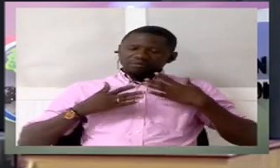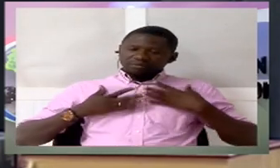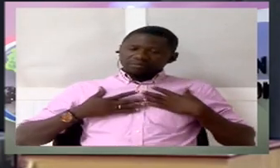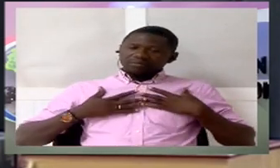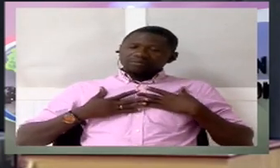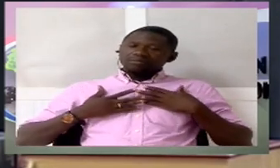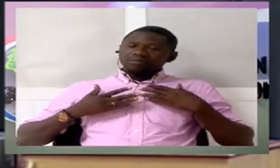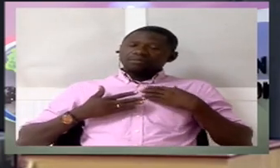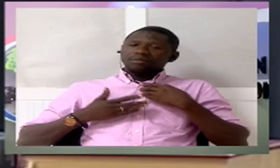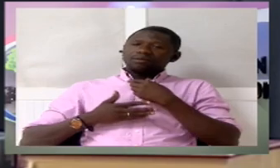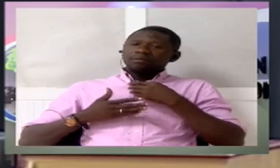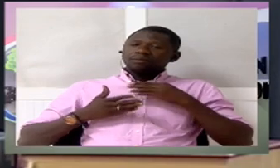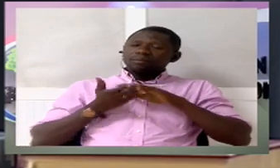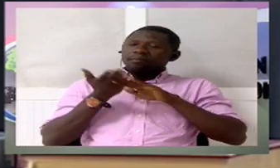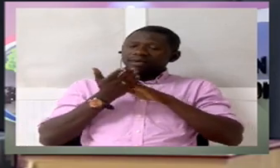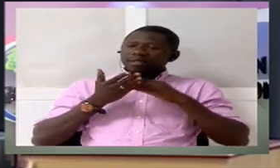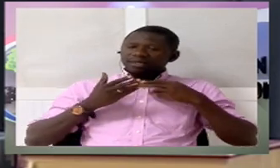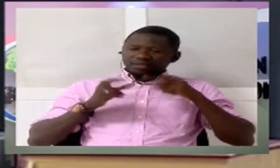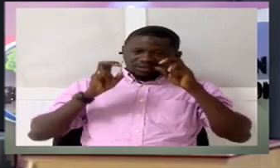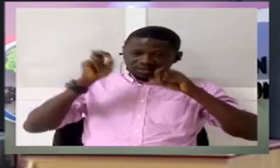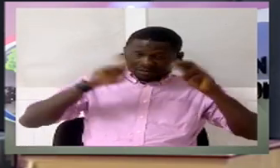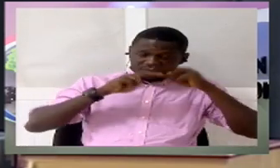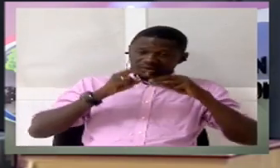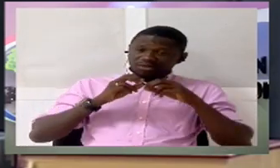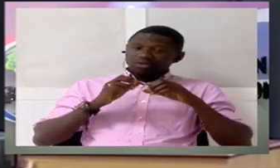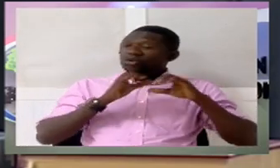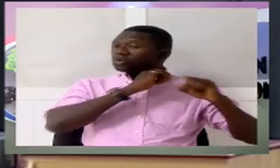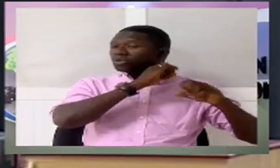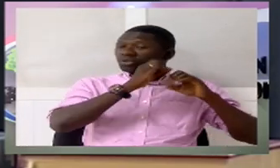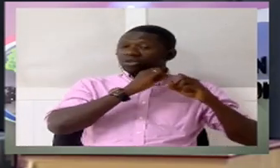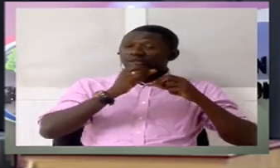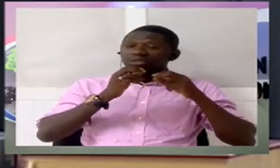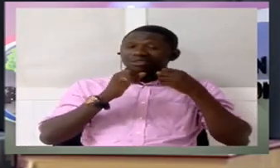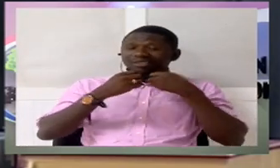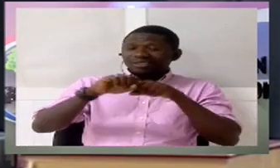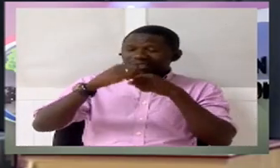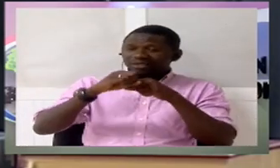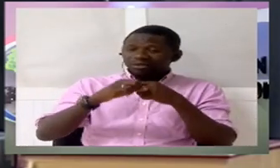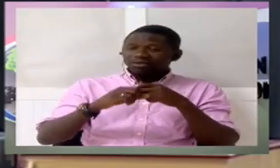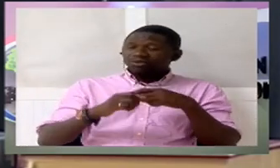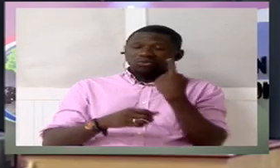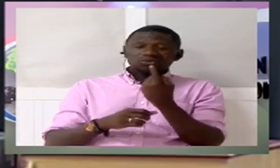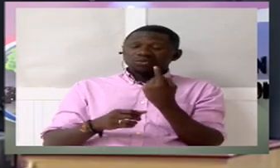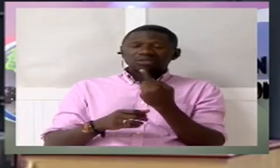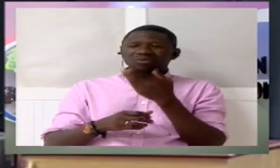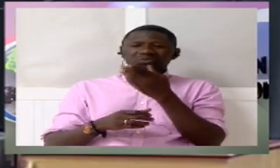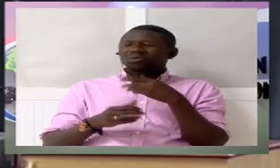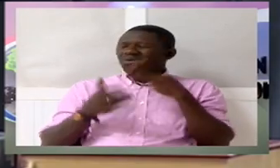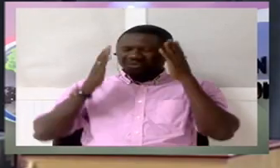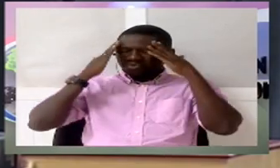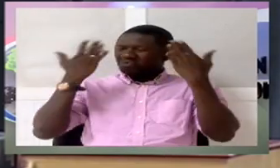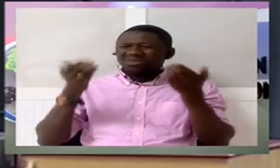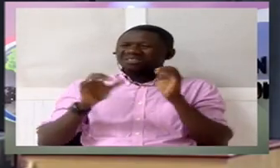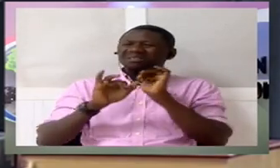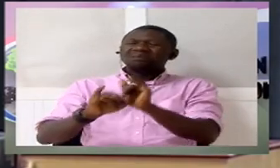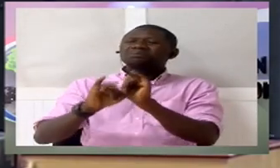medical examination. And in cultural orientation. And cultural orientation. Those who are the pending issues. But I don't know what